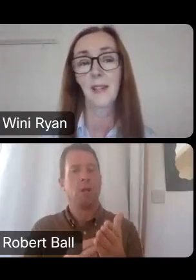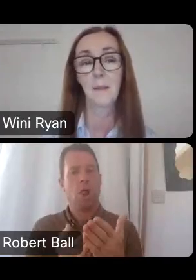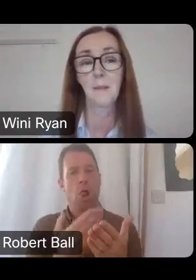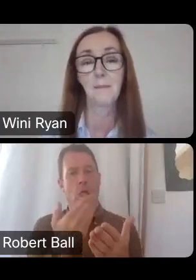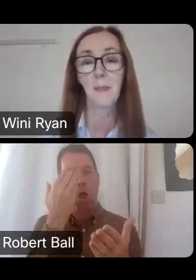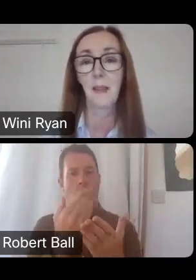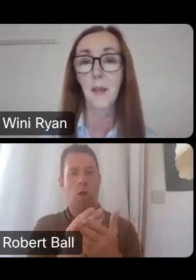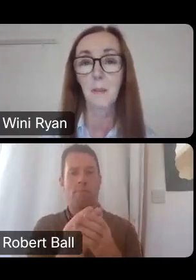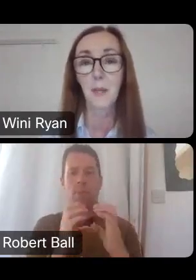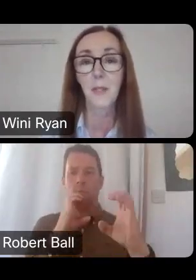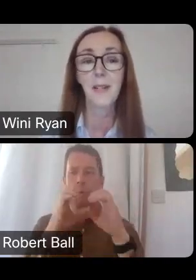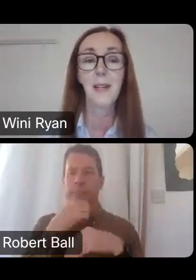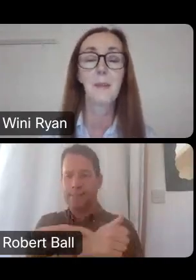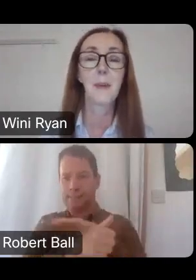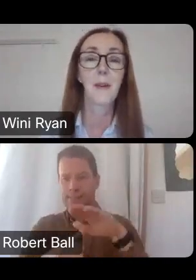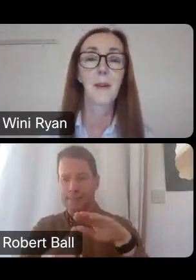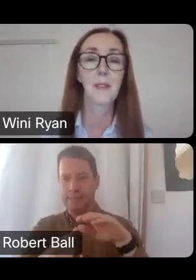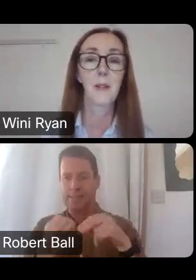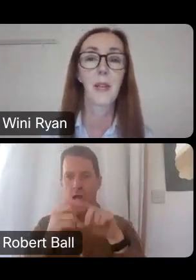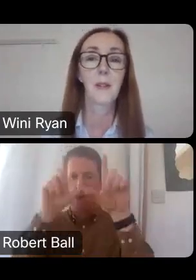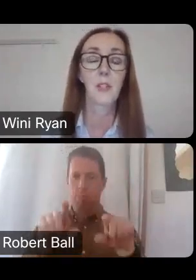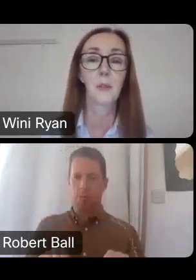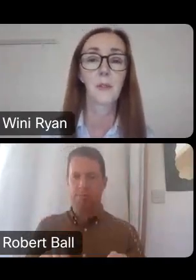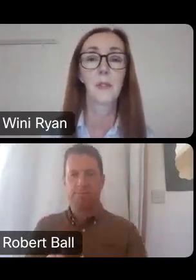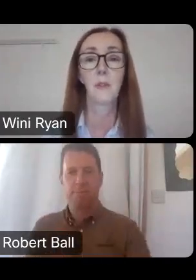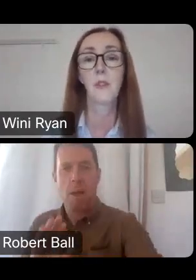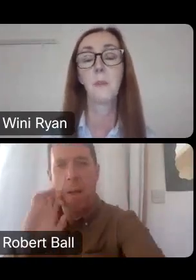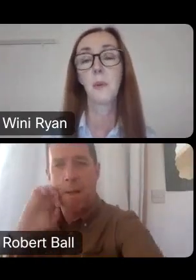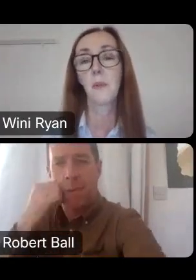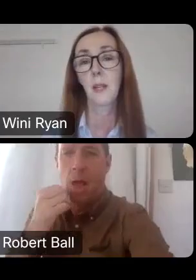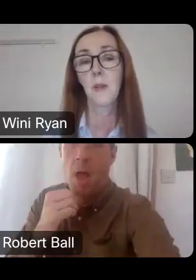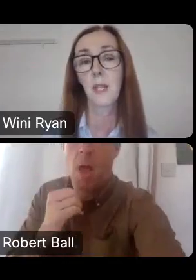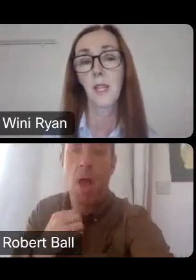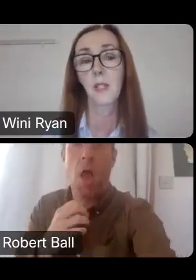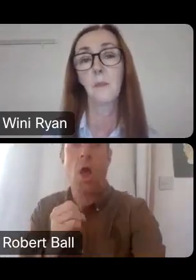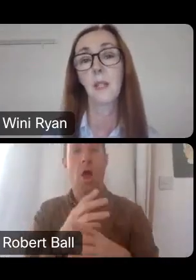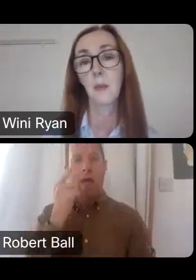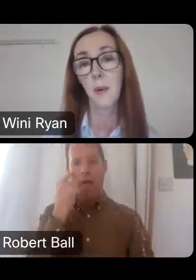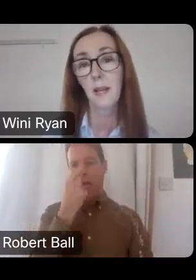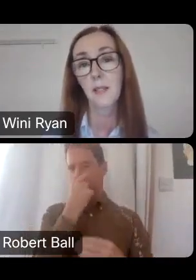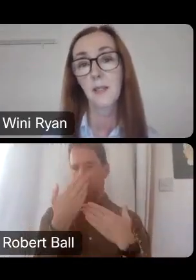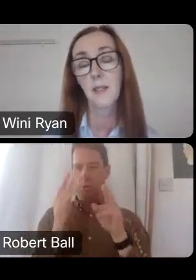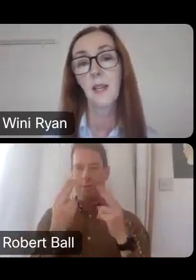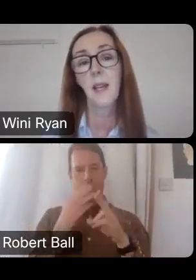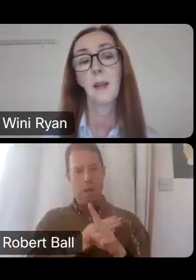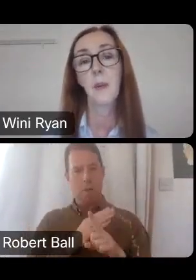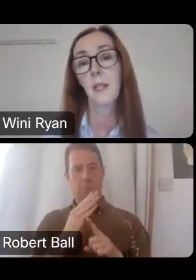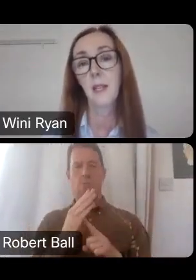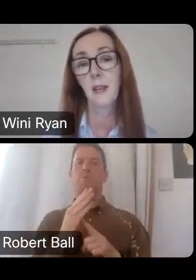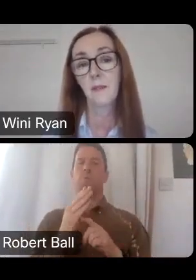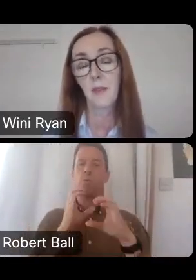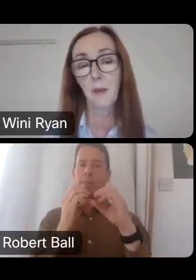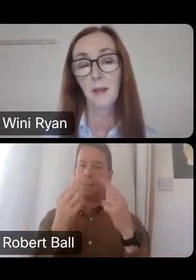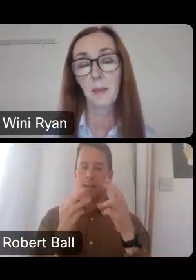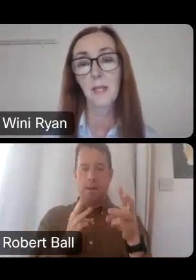skills at the computer, because all the evidence shows us in order to improve our communication, we need to practice and we need